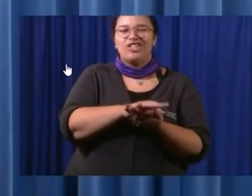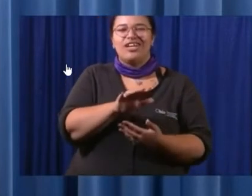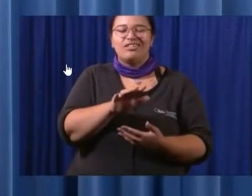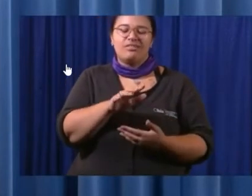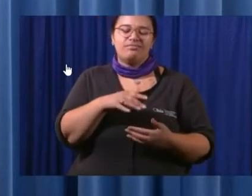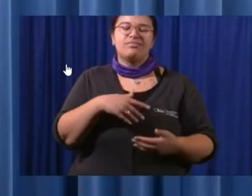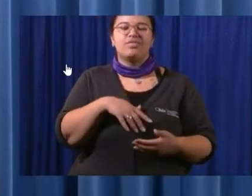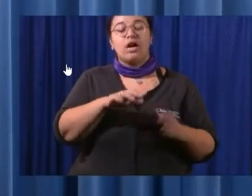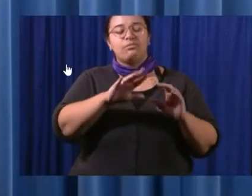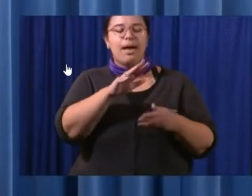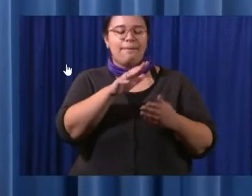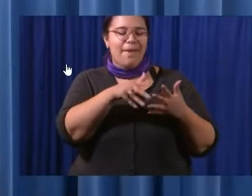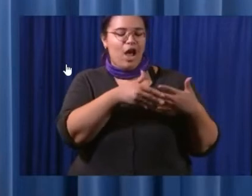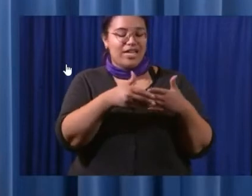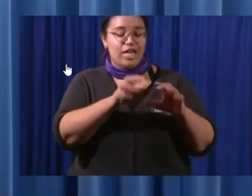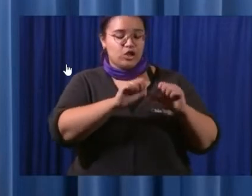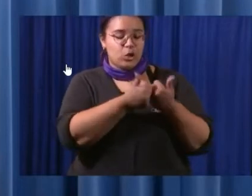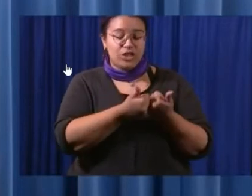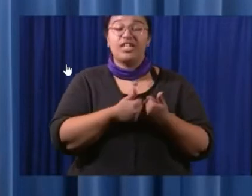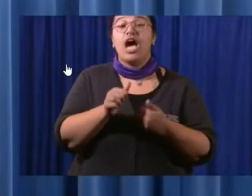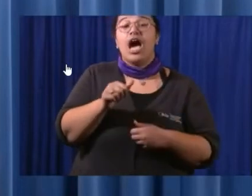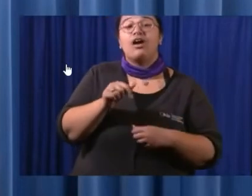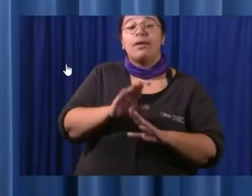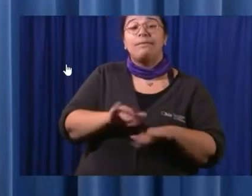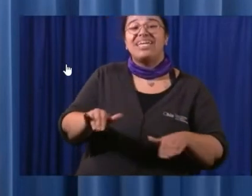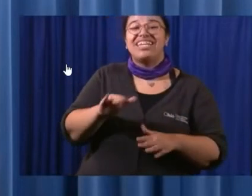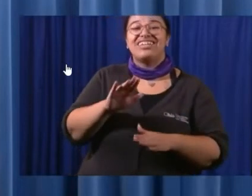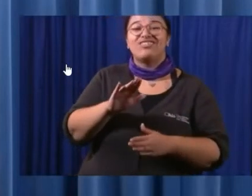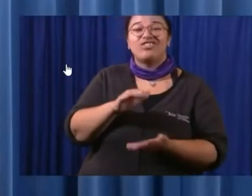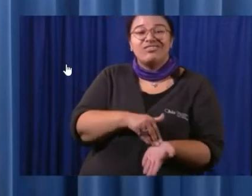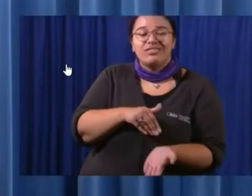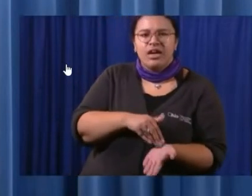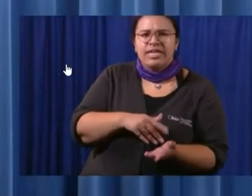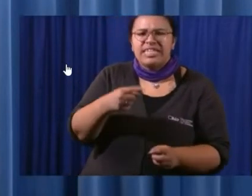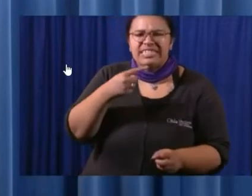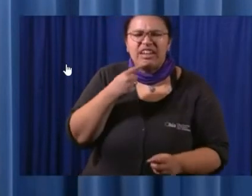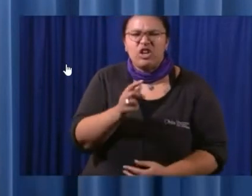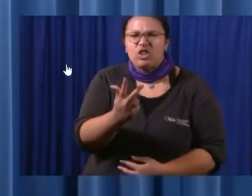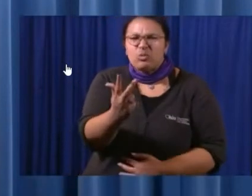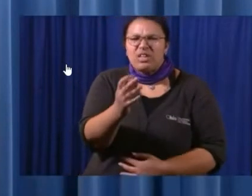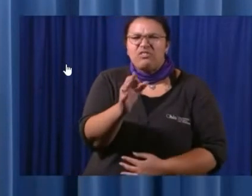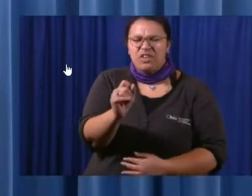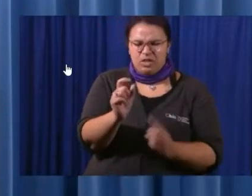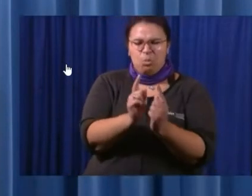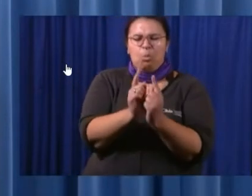doable, 6 feet nearly impossible when putting kids back to school 5 days a week.